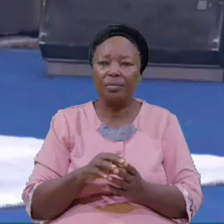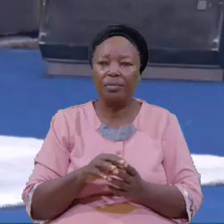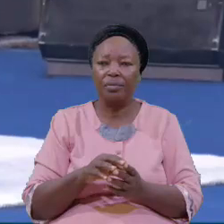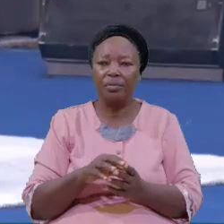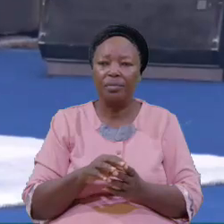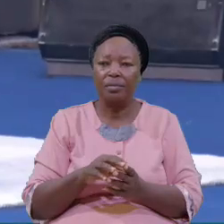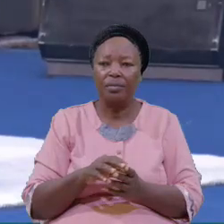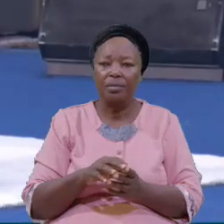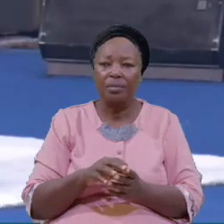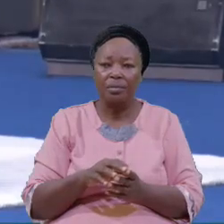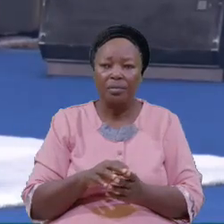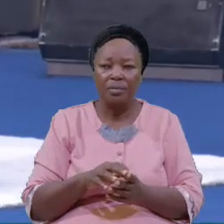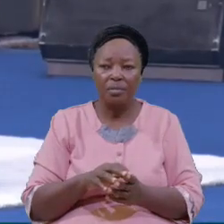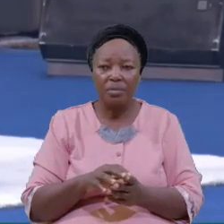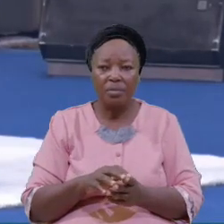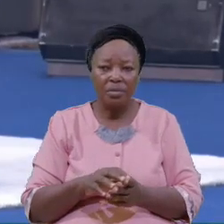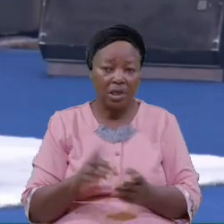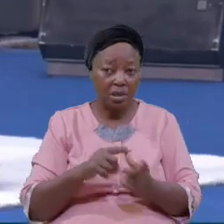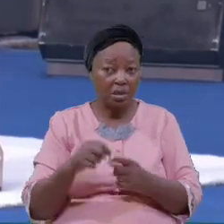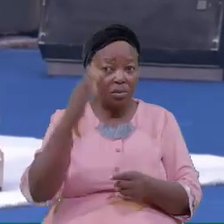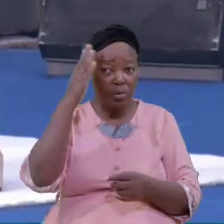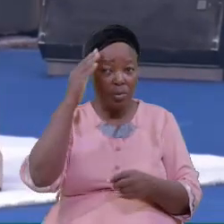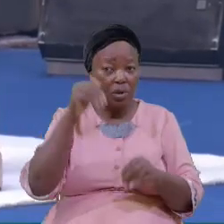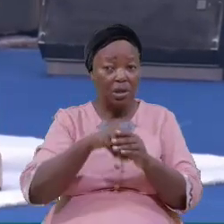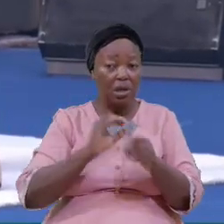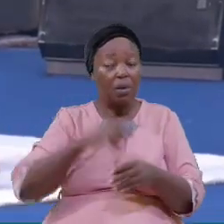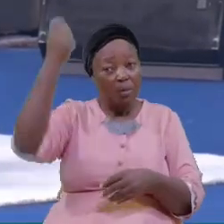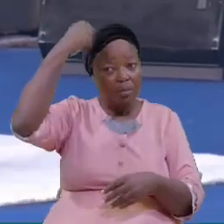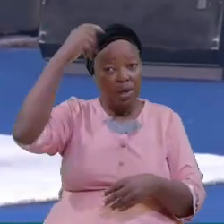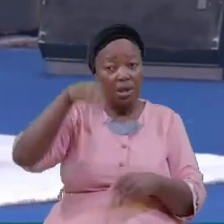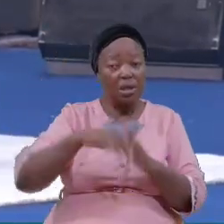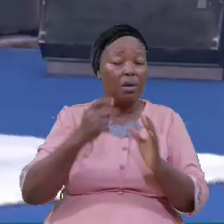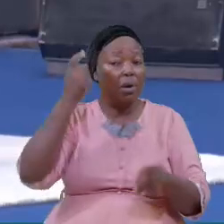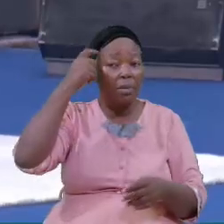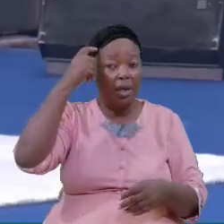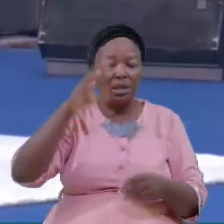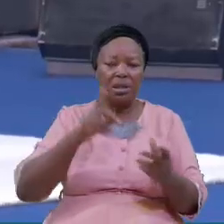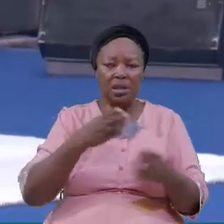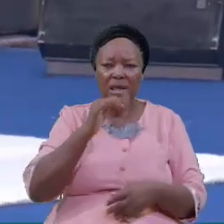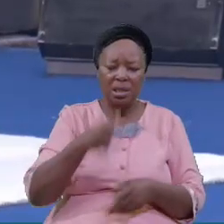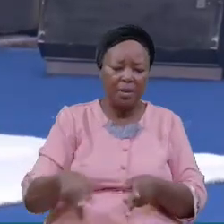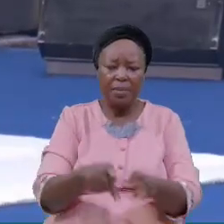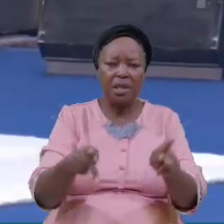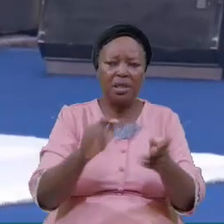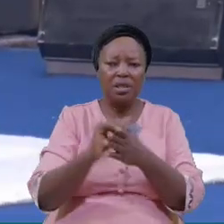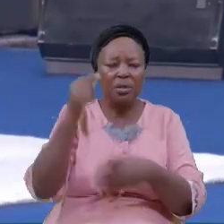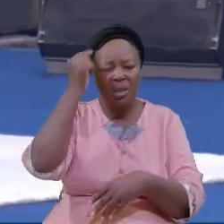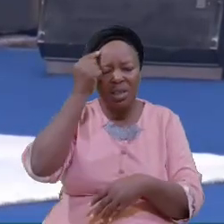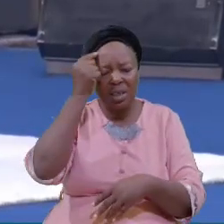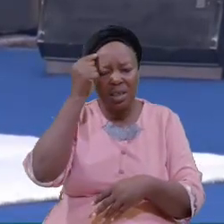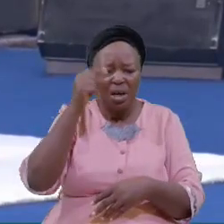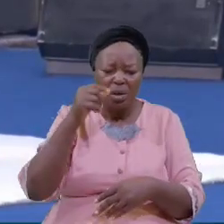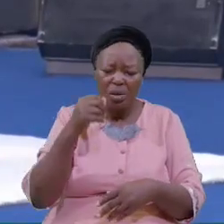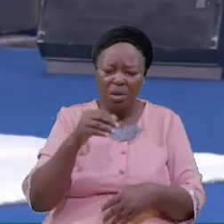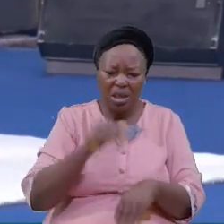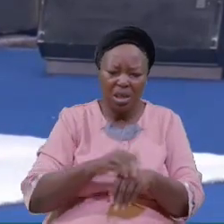You know that in our brain, in our mind, there is a past. You're thinking a particular way, and you think